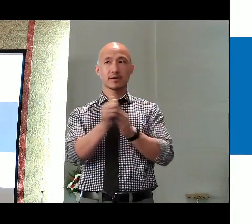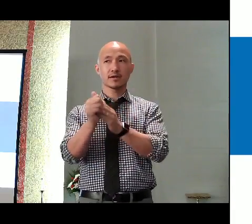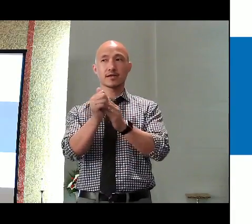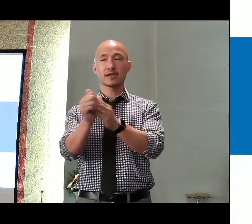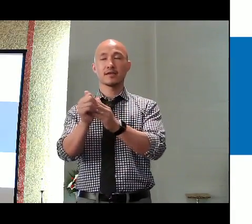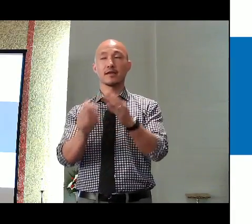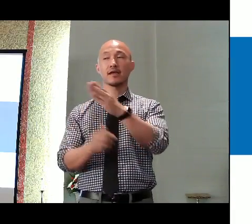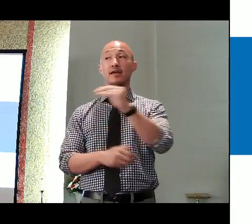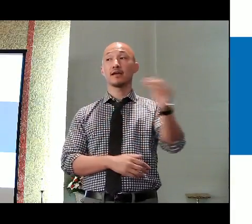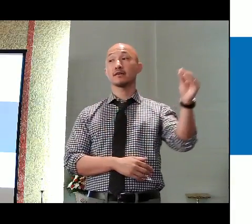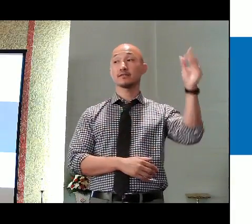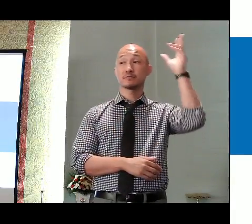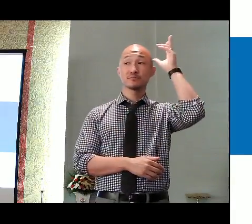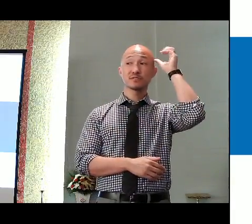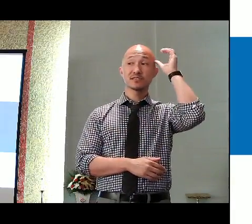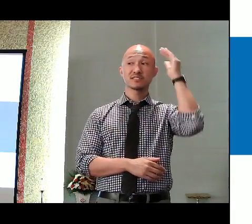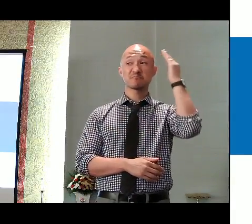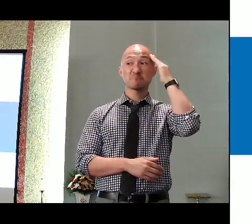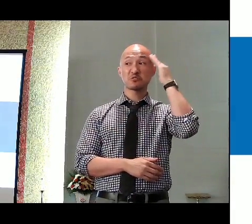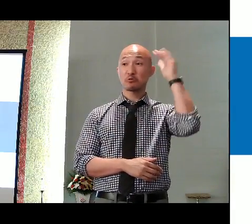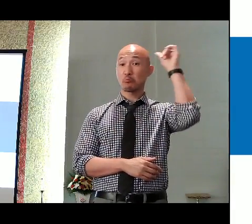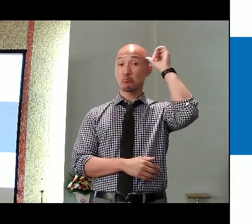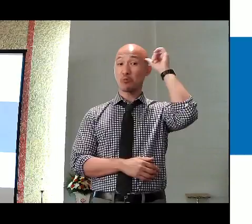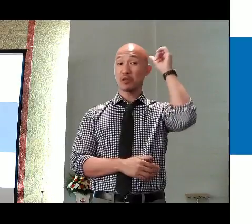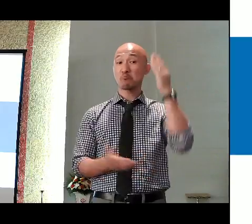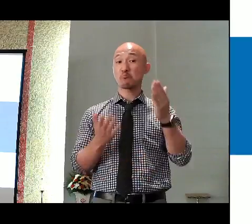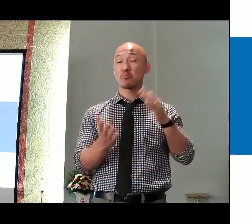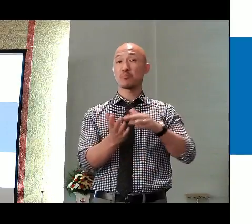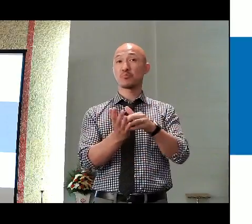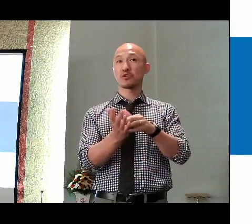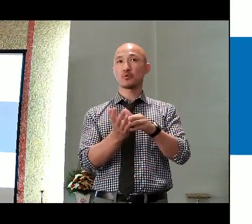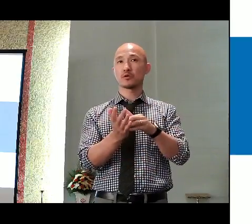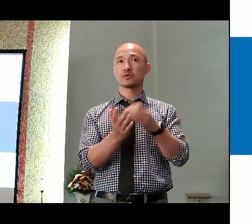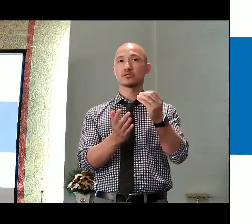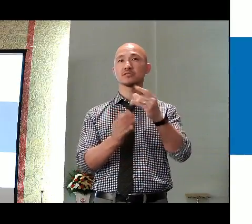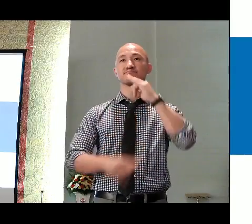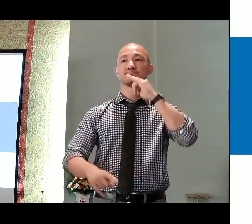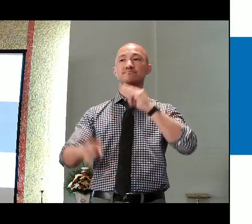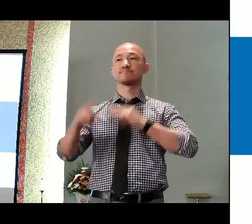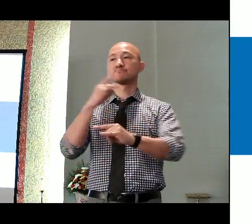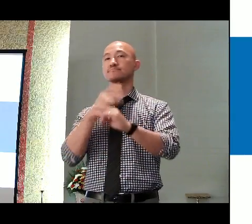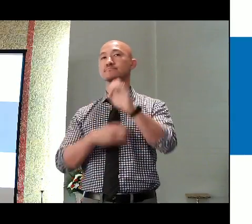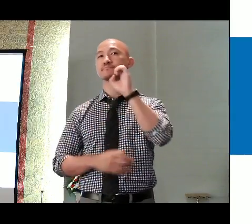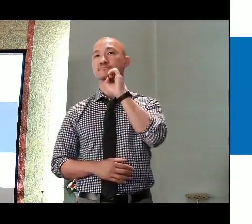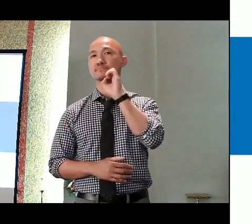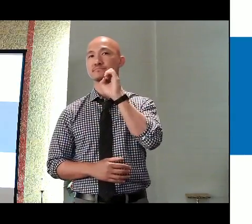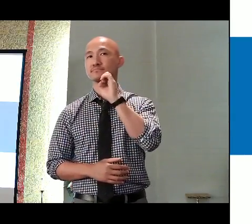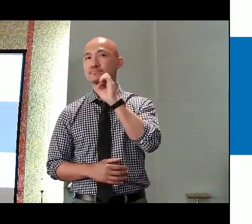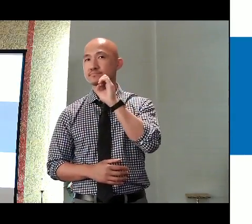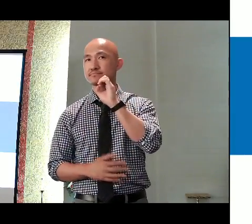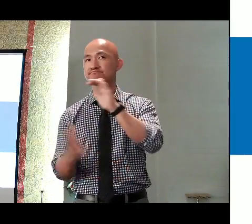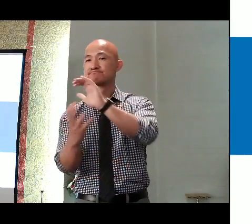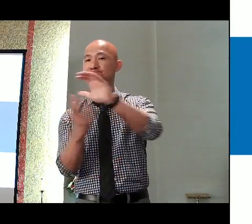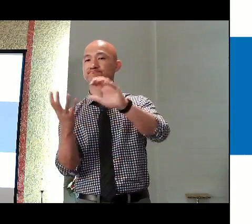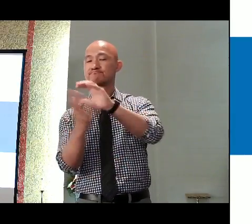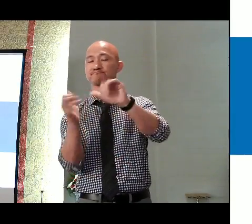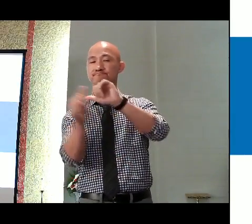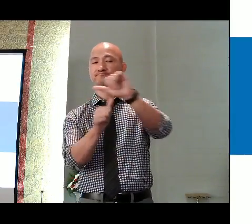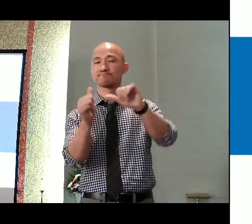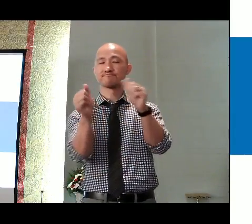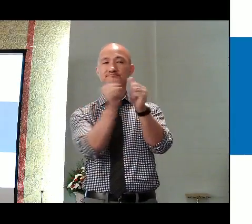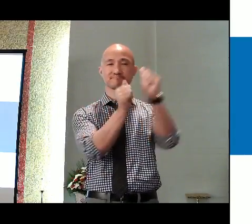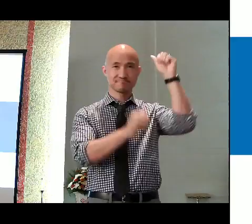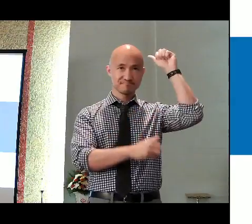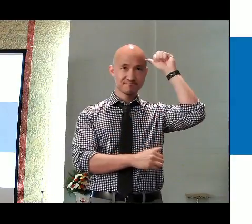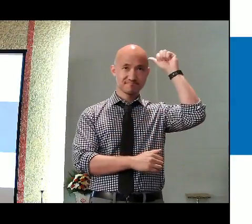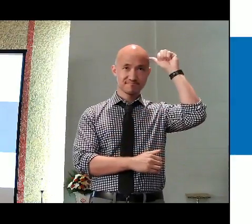where he's going to go. Just like a lion, when a lion is prowling around and looking at a herd of buffalo or gazelles,